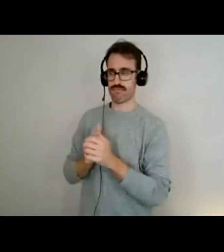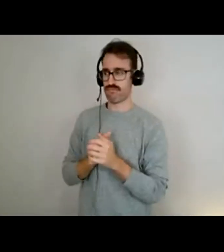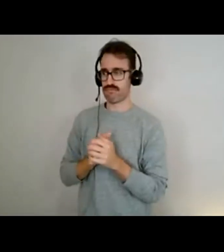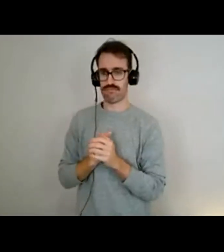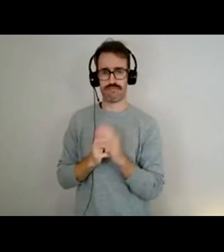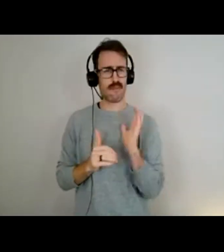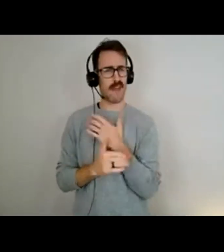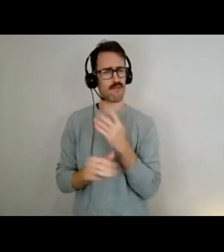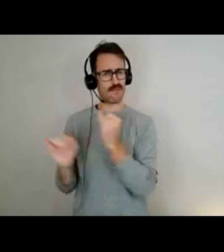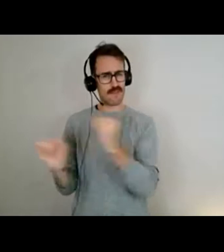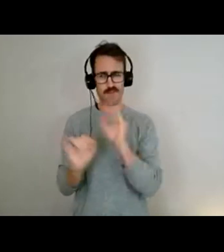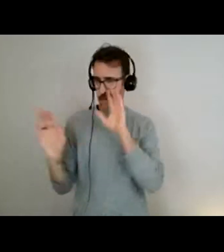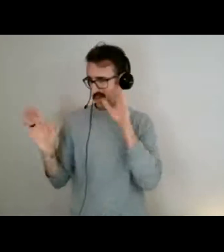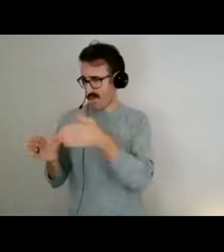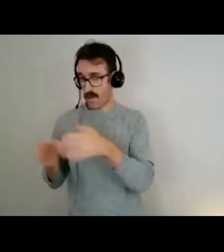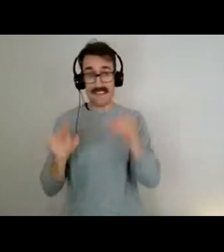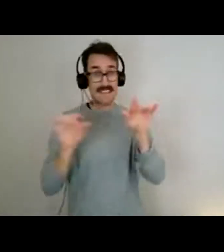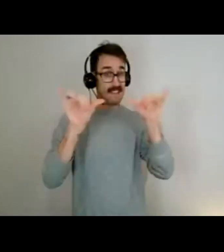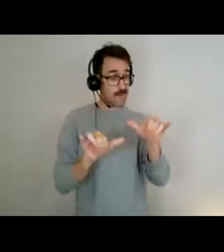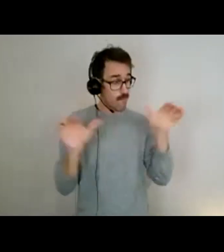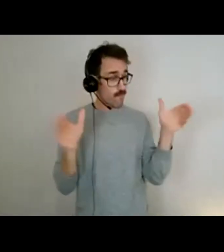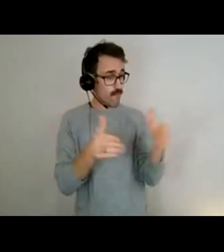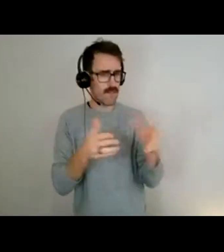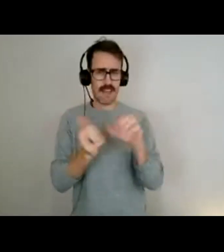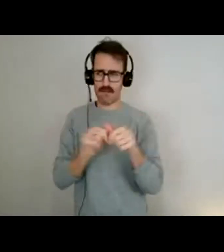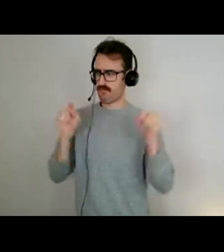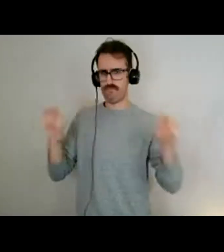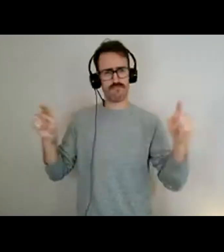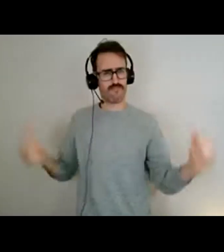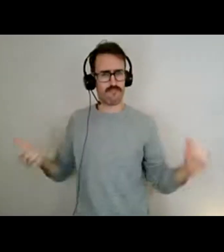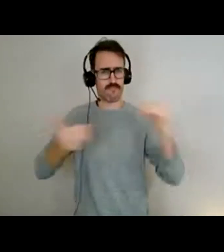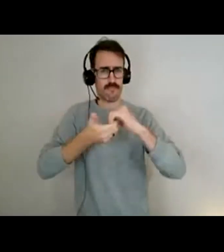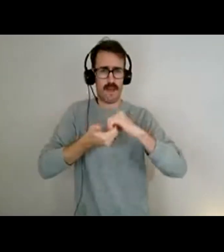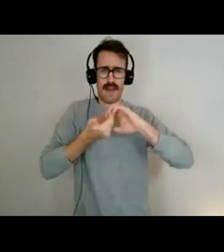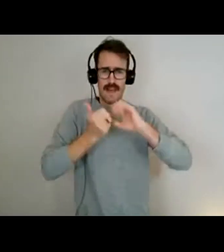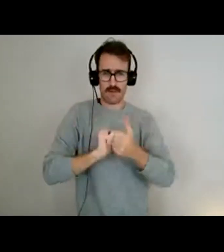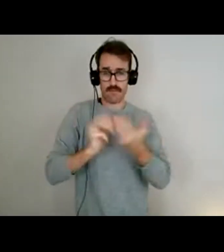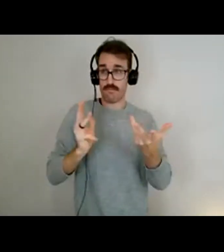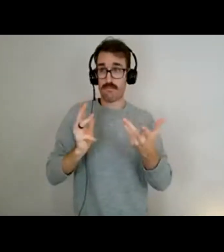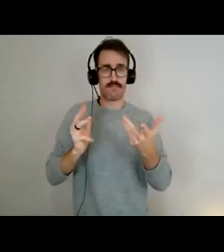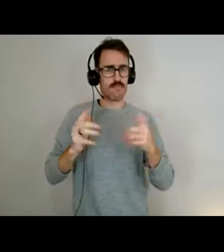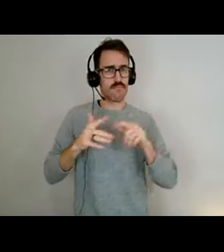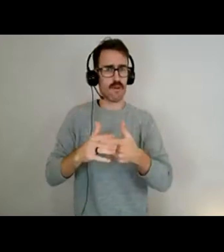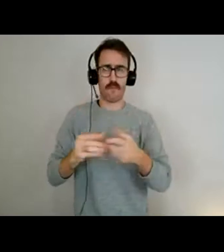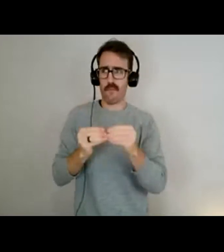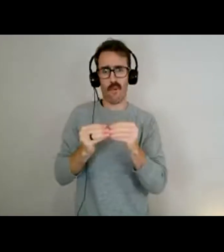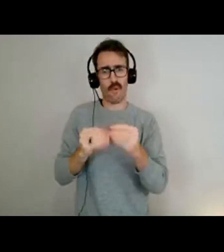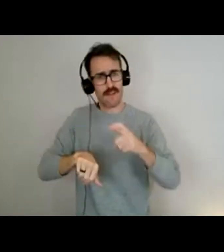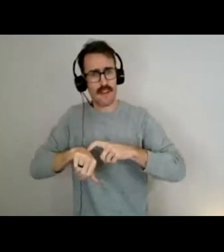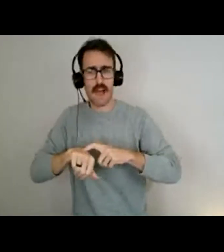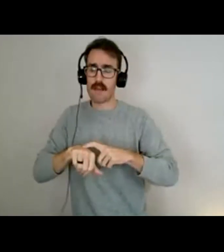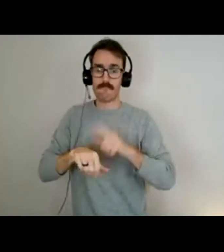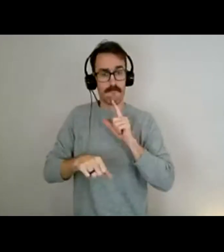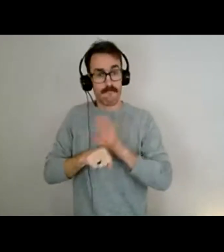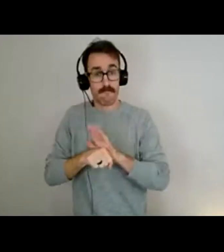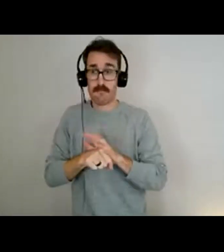is our systems focus? How do we unify this focus and bring to bear greater time, commitment, and